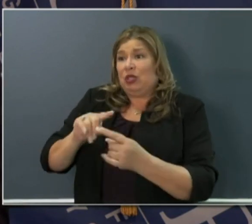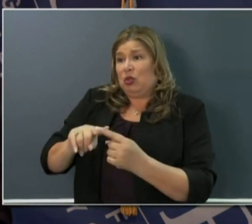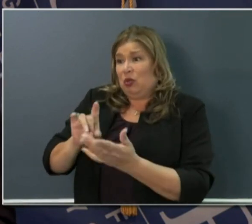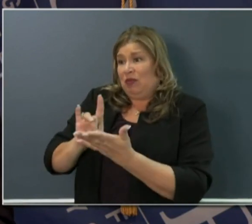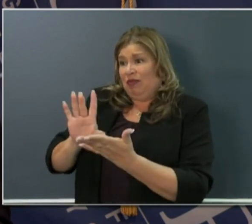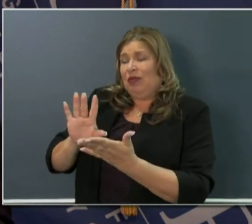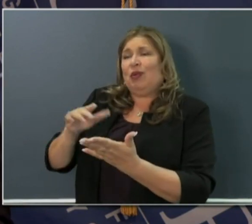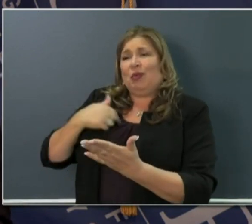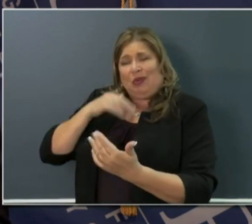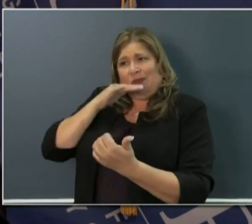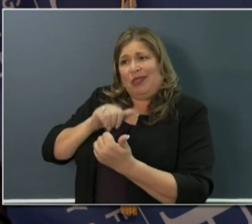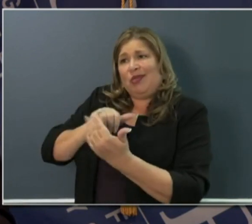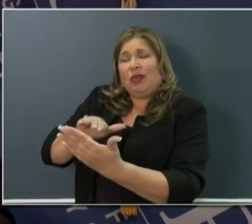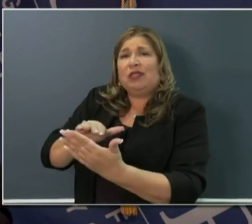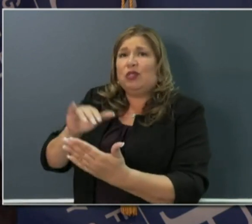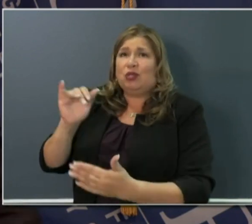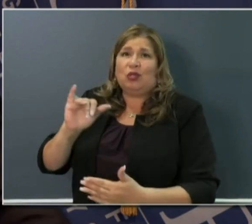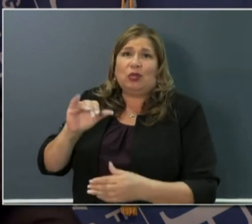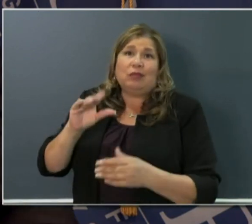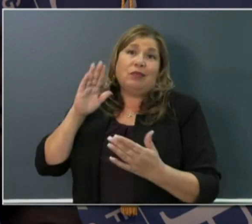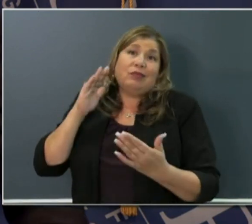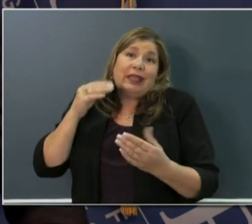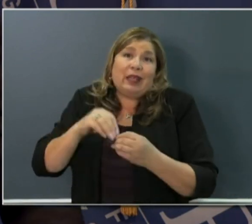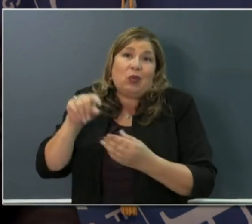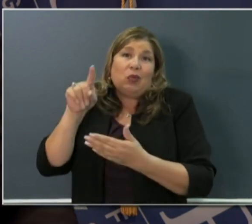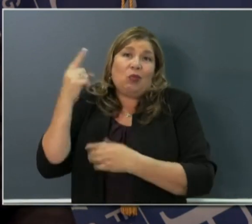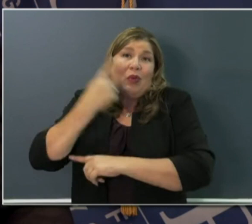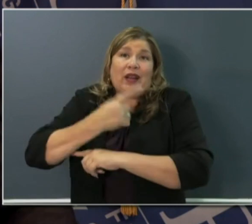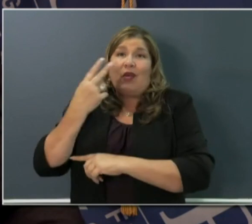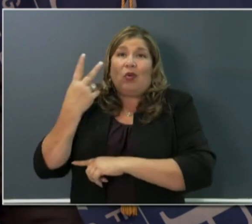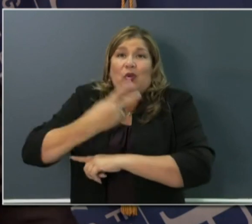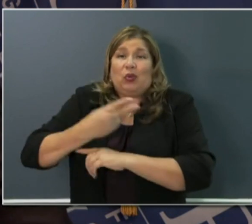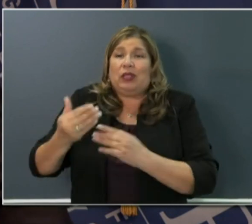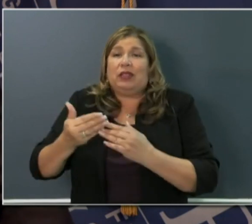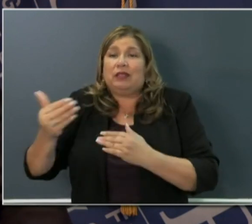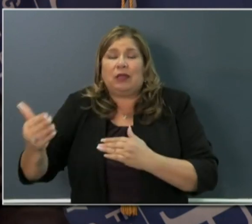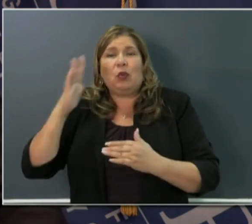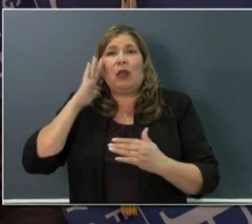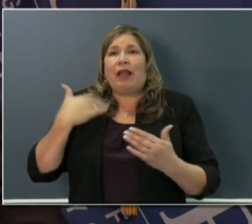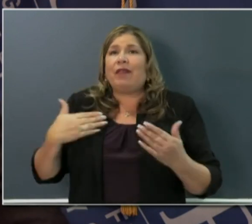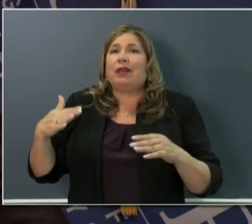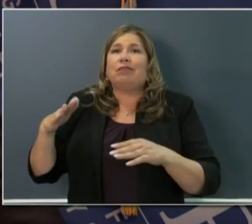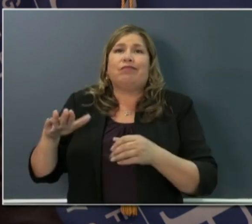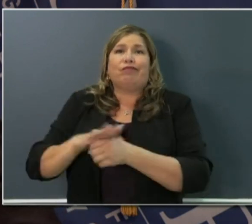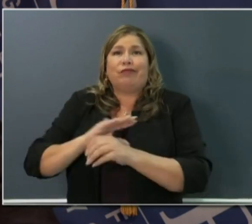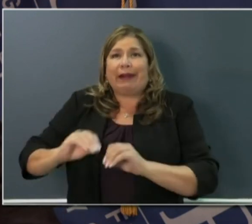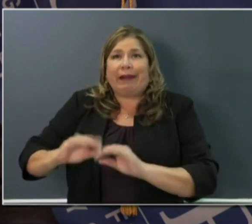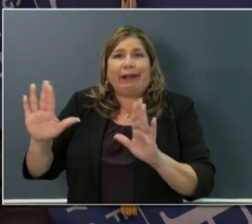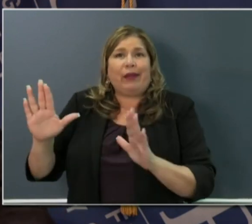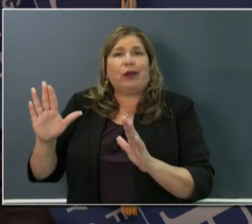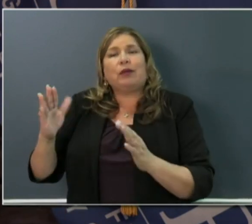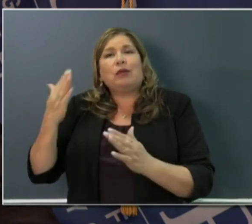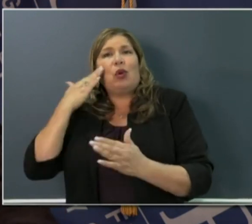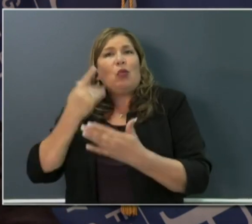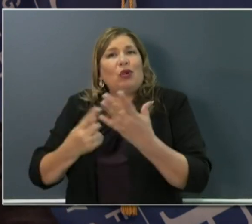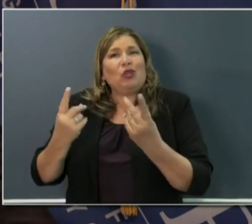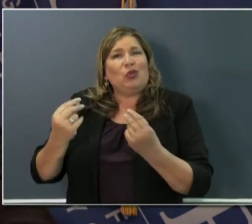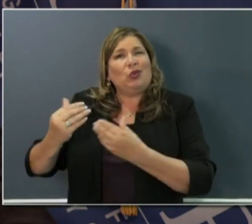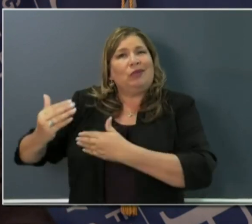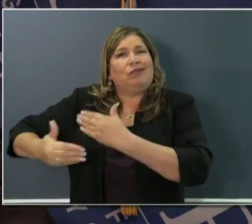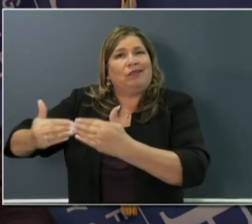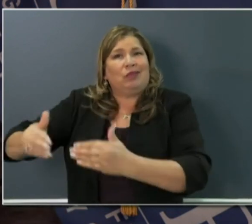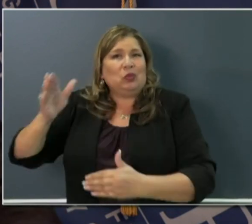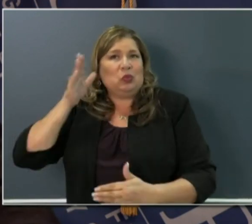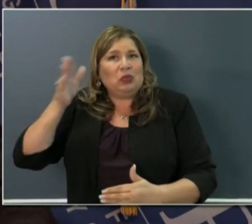and hopefully within the next day or two, we'll have absolute clarity on next steps. Doug Sovereign,